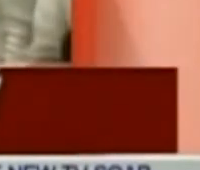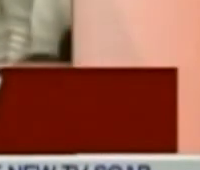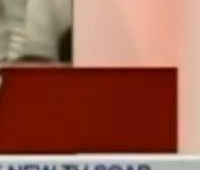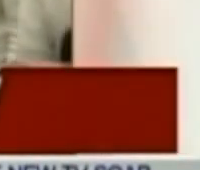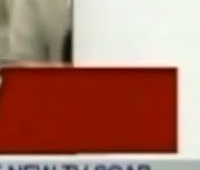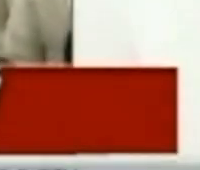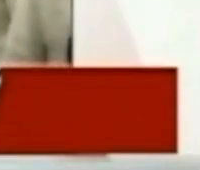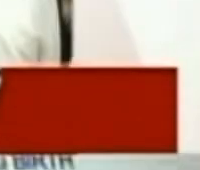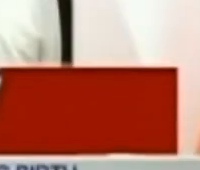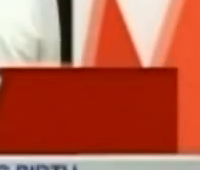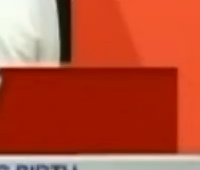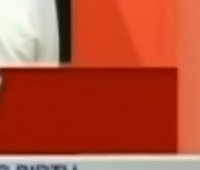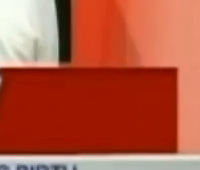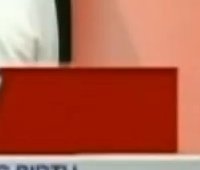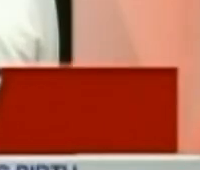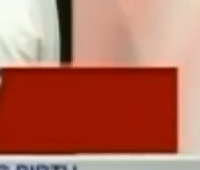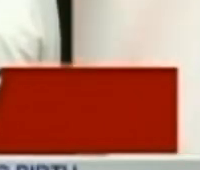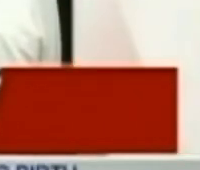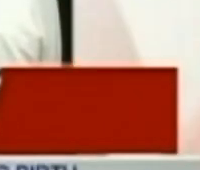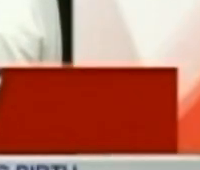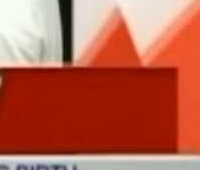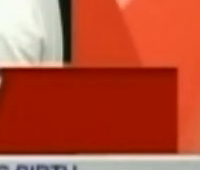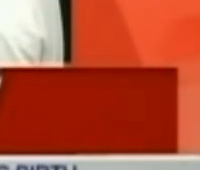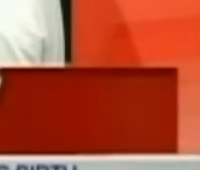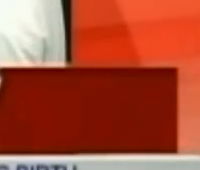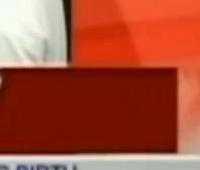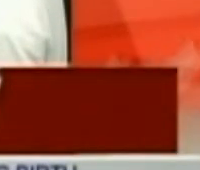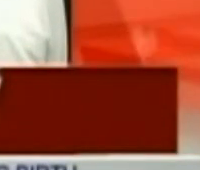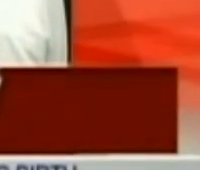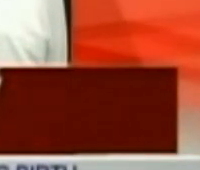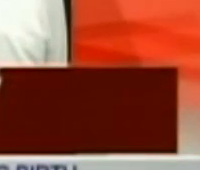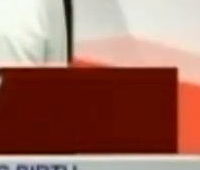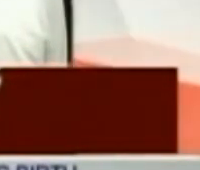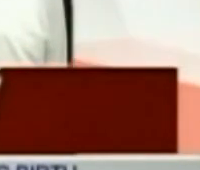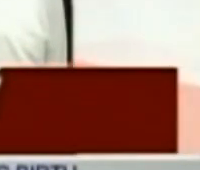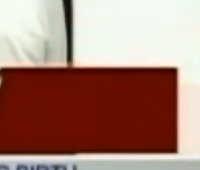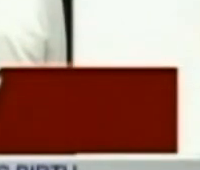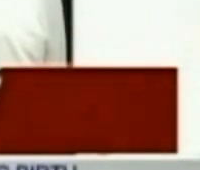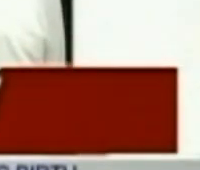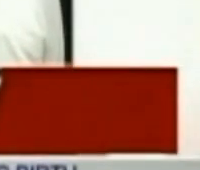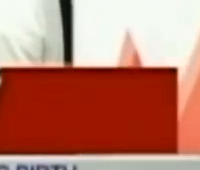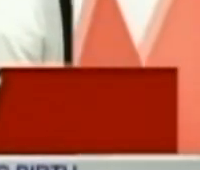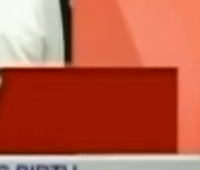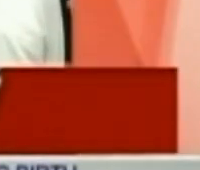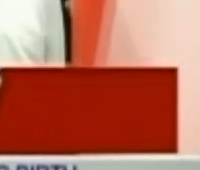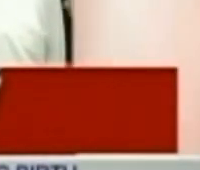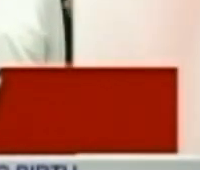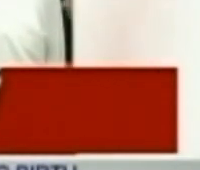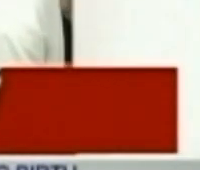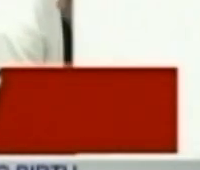Senator Bongbong Marcos? No, not really. We've had personal conversations very briefly in the